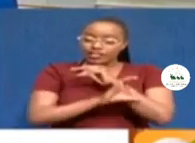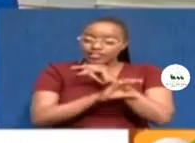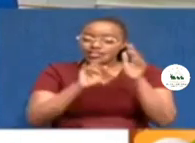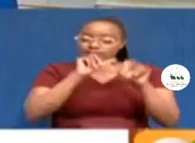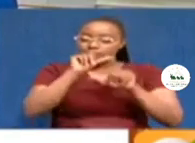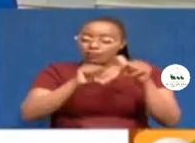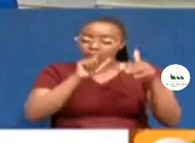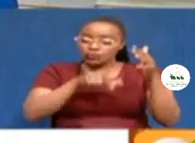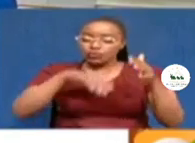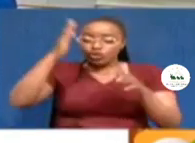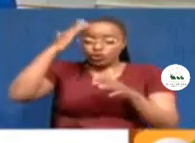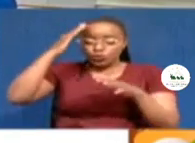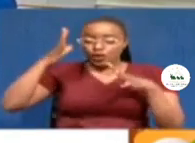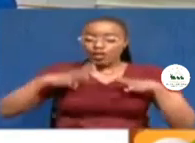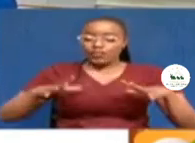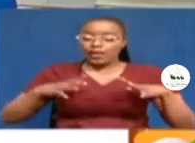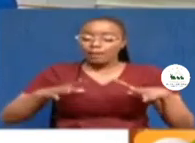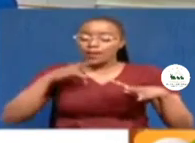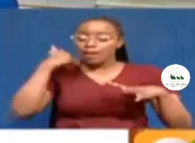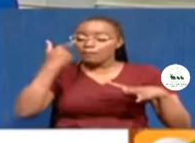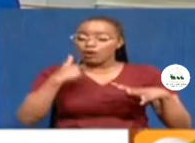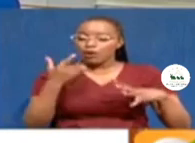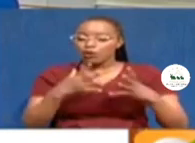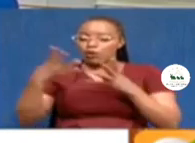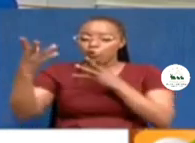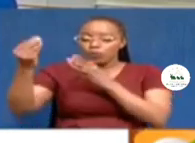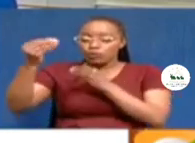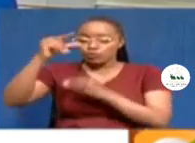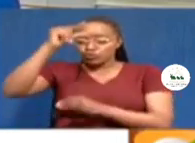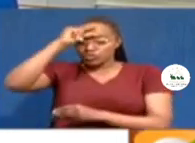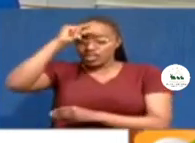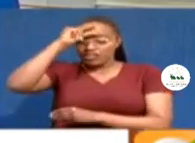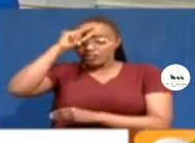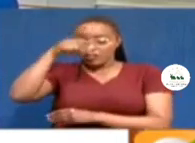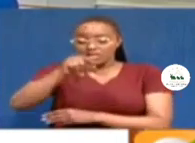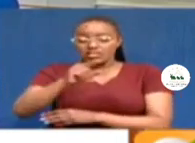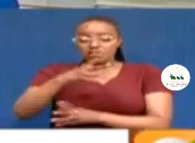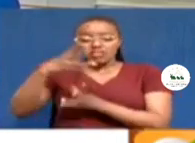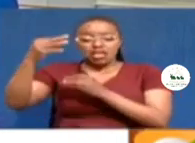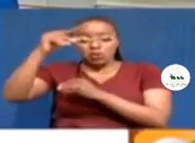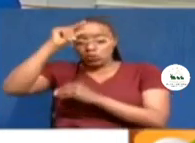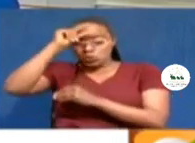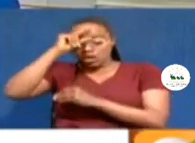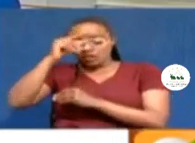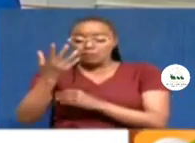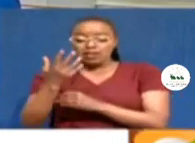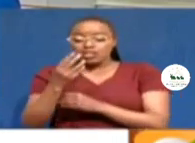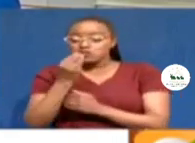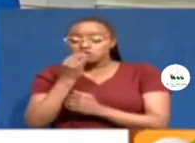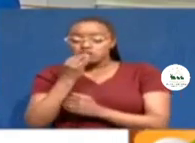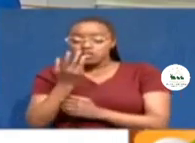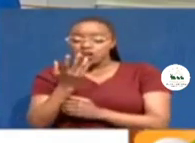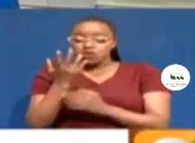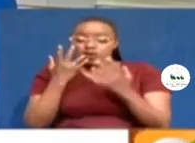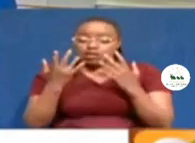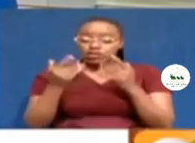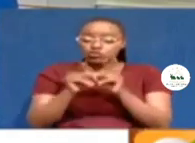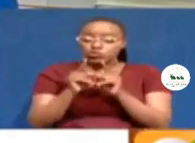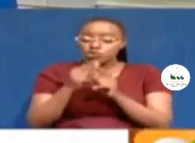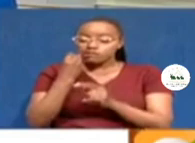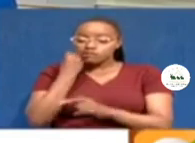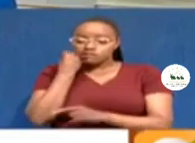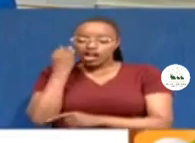It's about knowing that the people who go to government do not go there to eat.